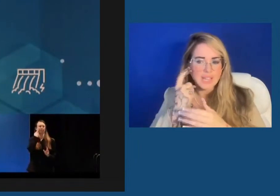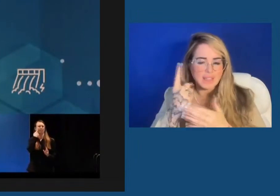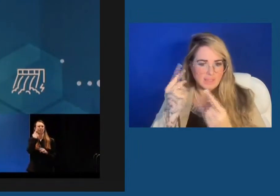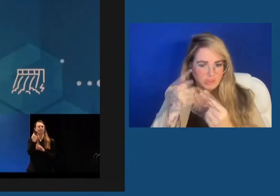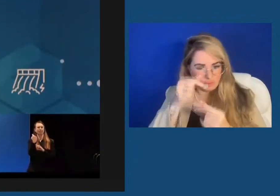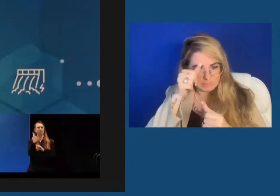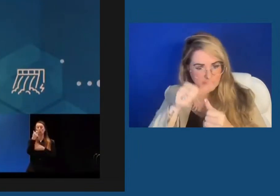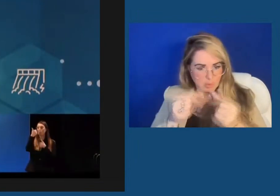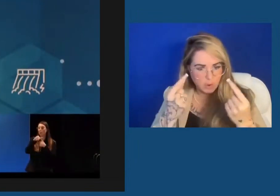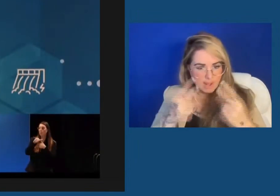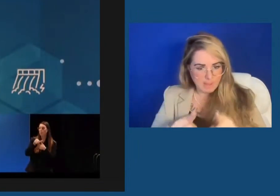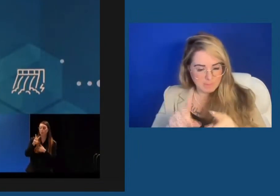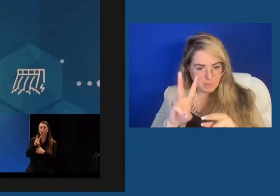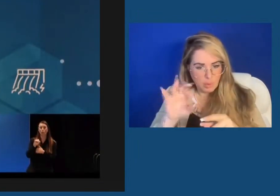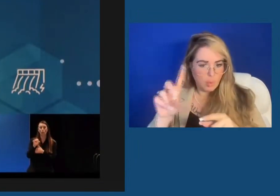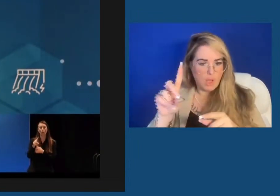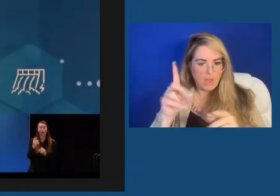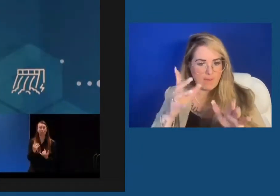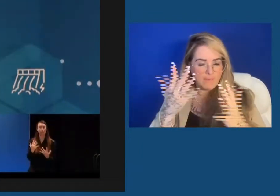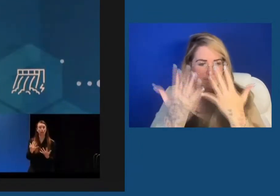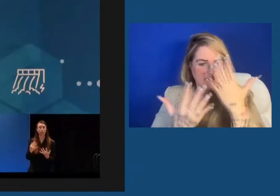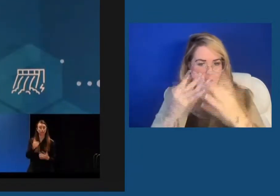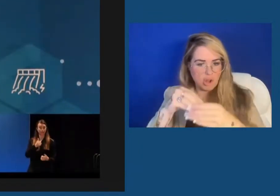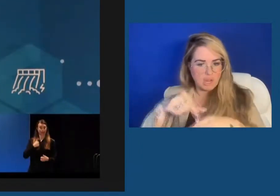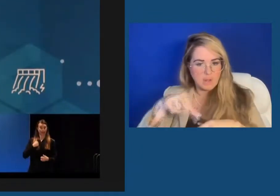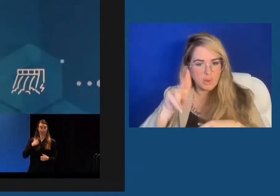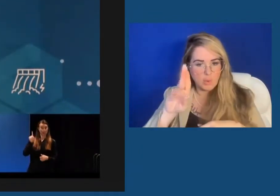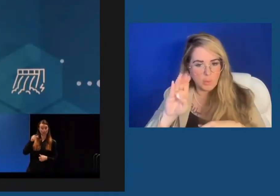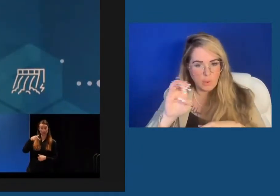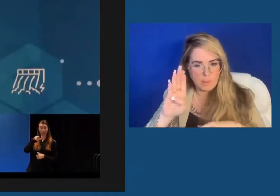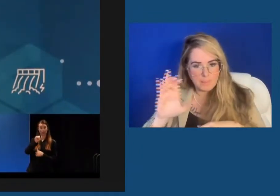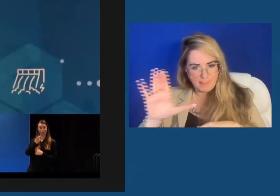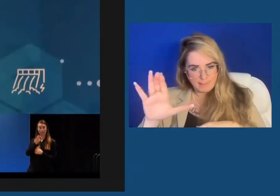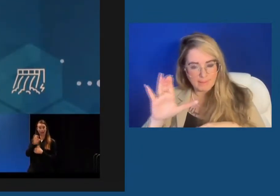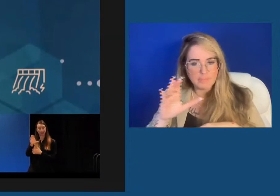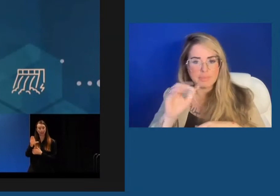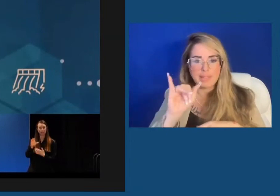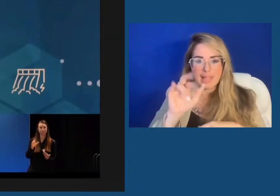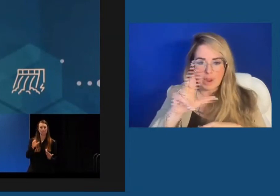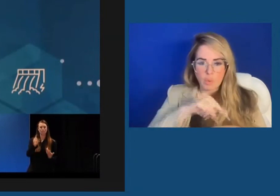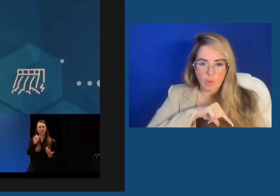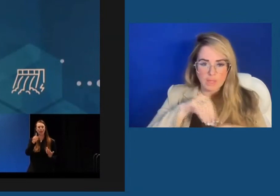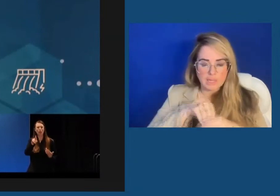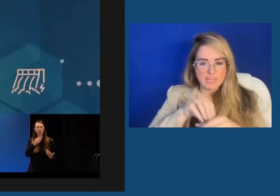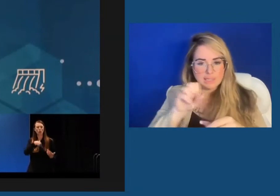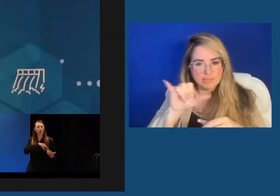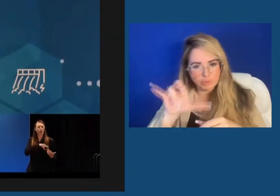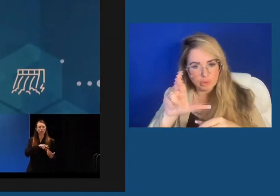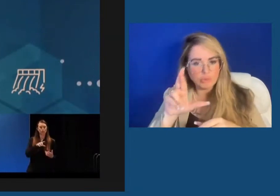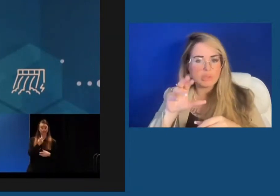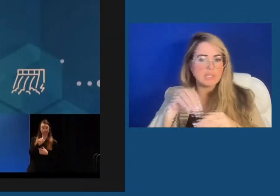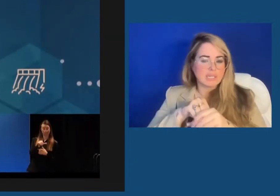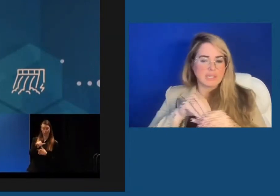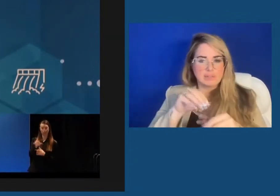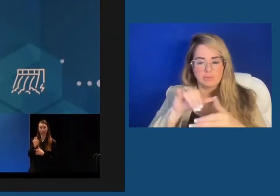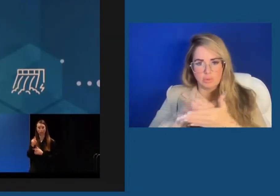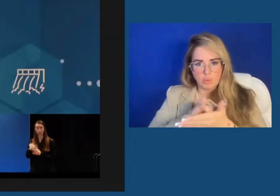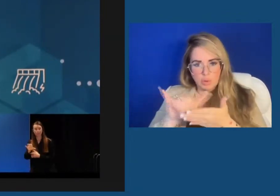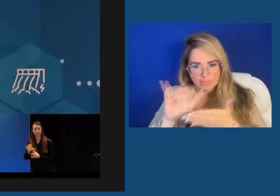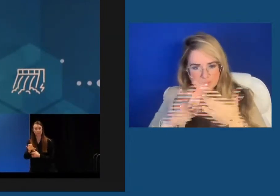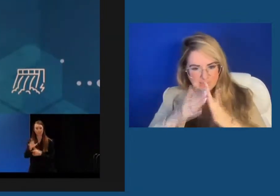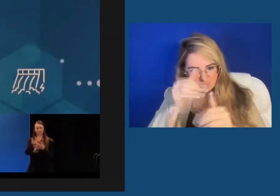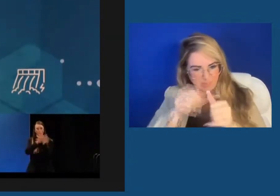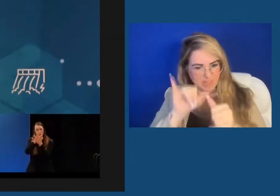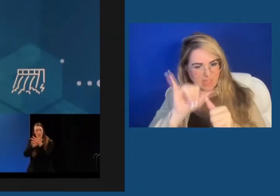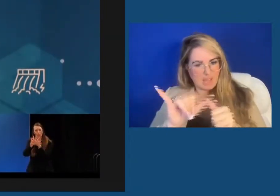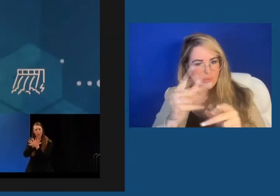the wildfires from Quebec? The air quality in Syracuse and New York City on one day were the worst on the planet.